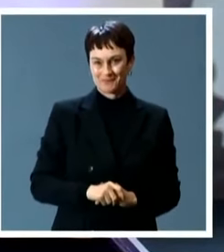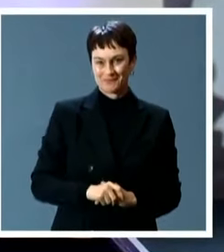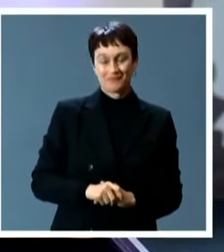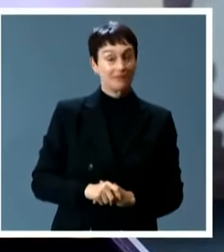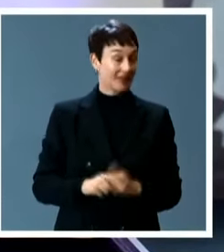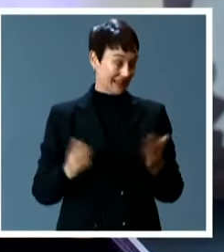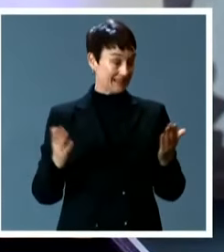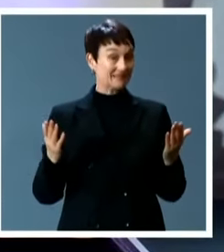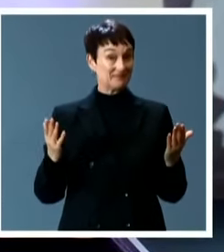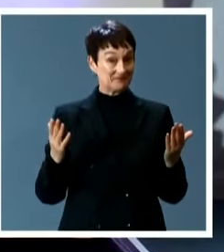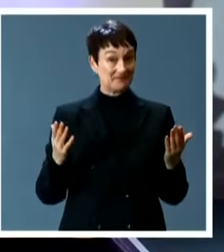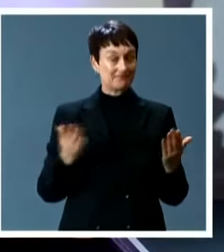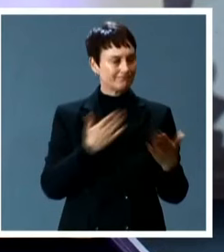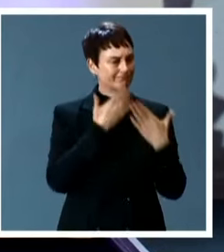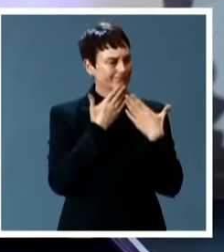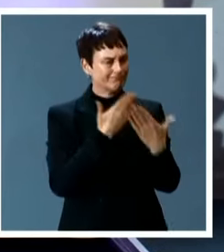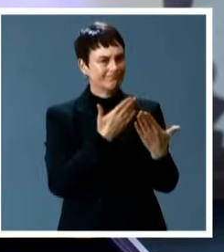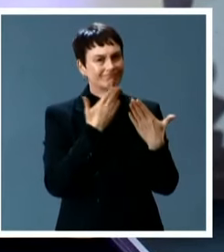And so, with that